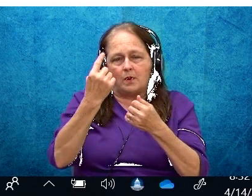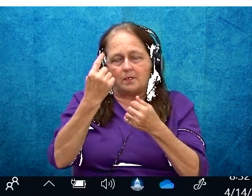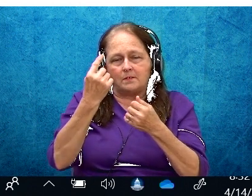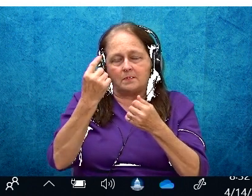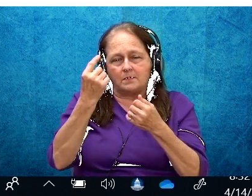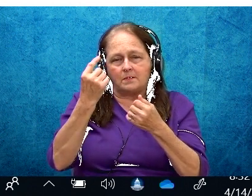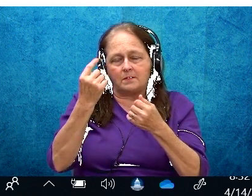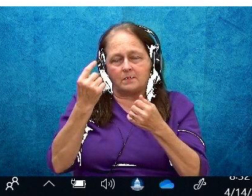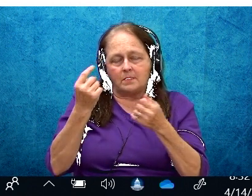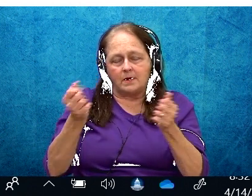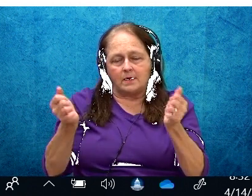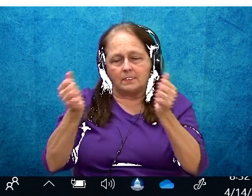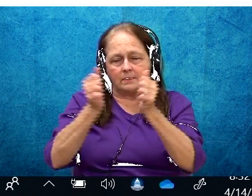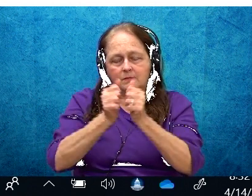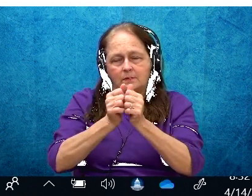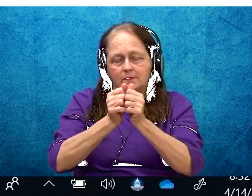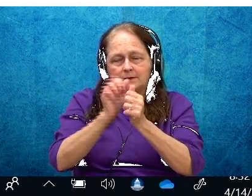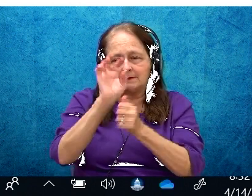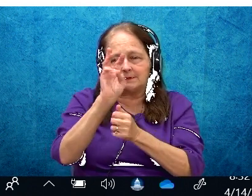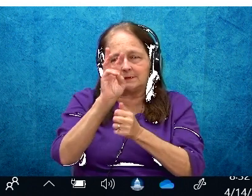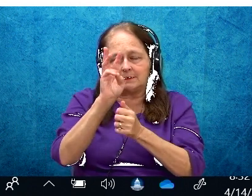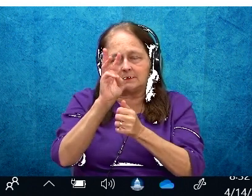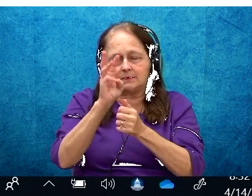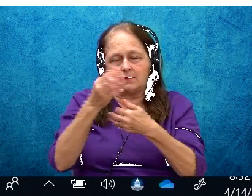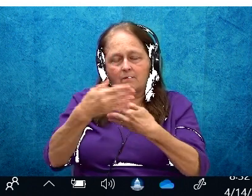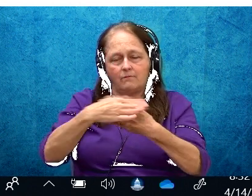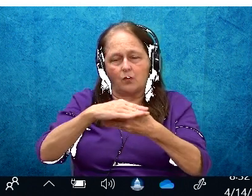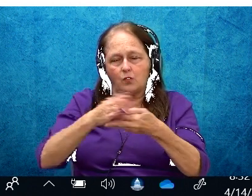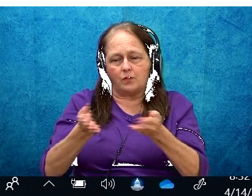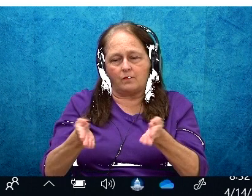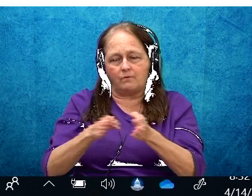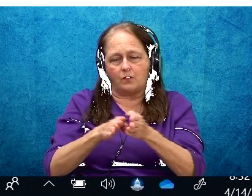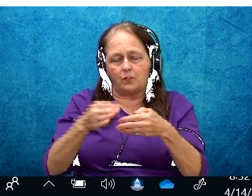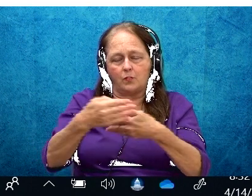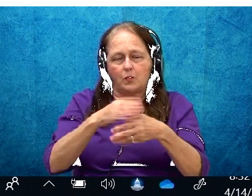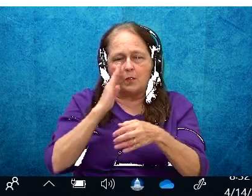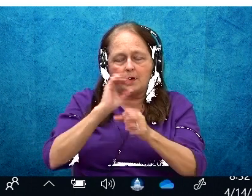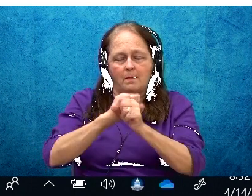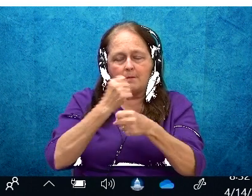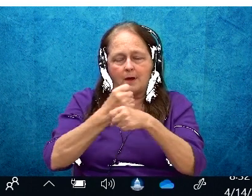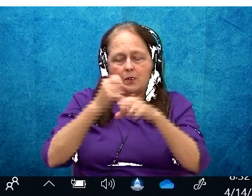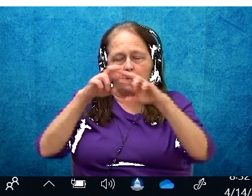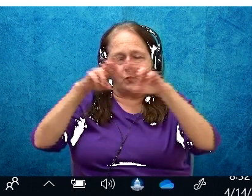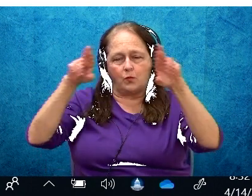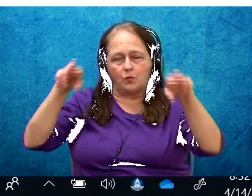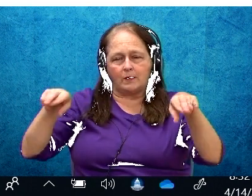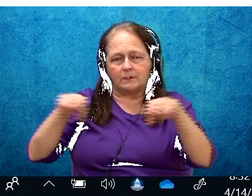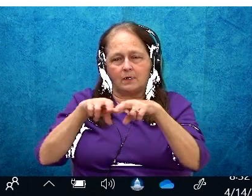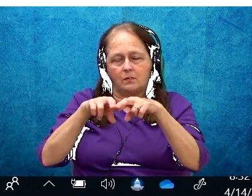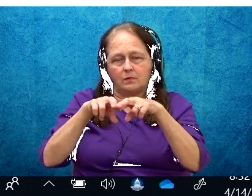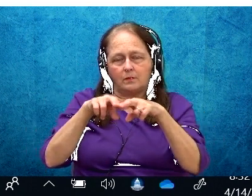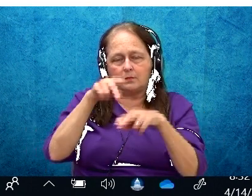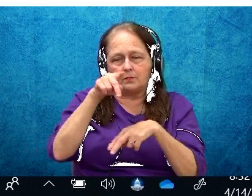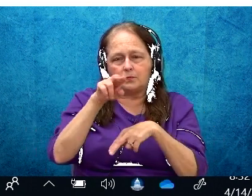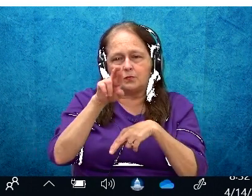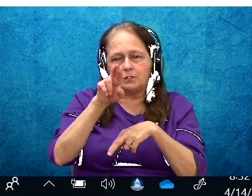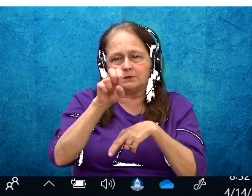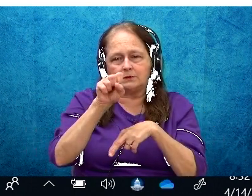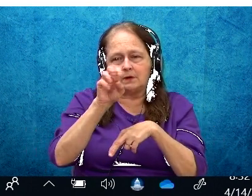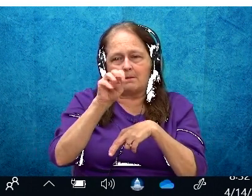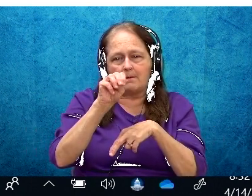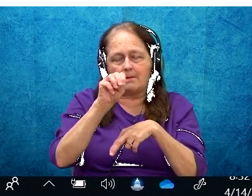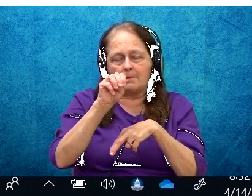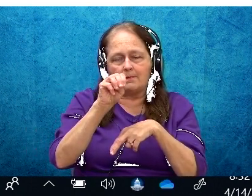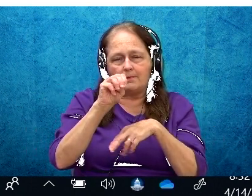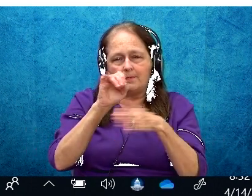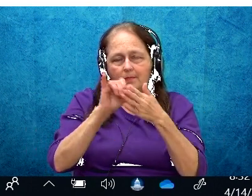it together and all 6 pieces are folded up, it will make a rectangular prism. So you have